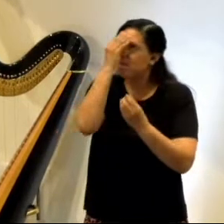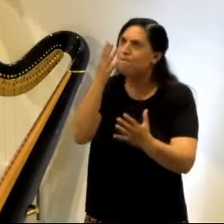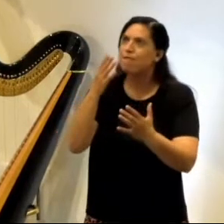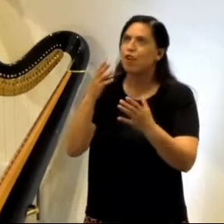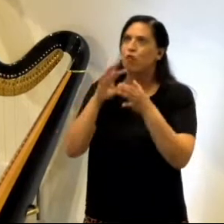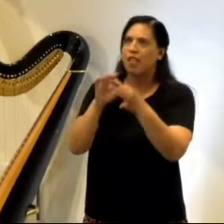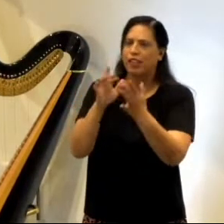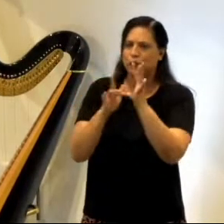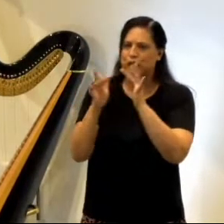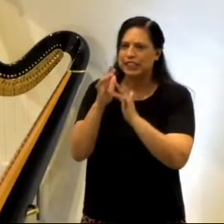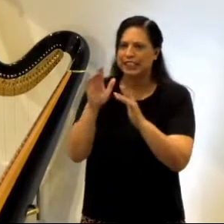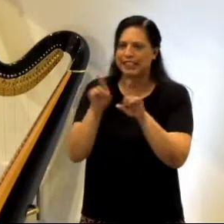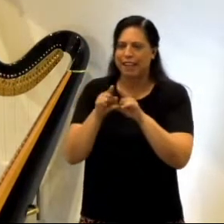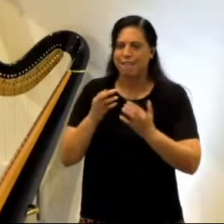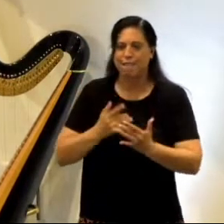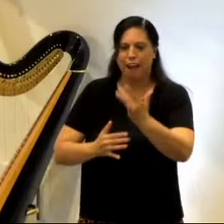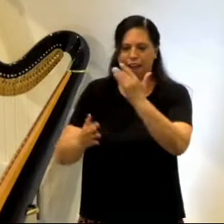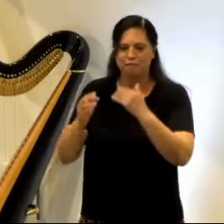pray. Amen.